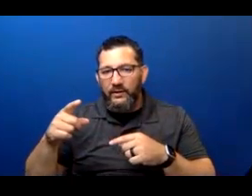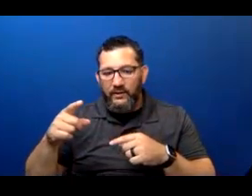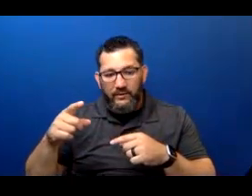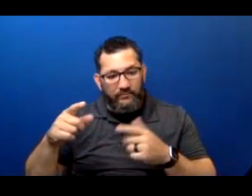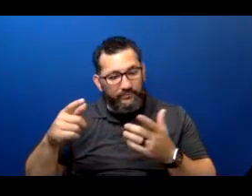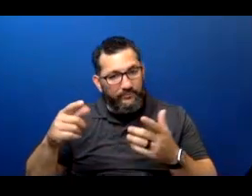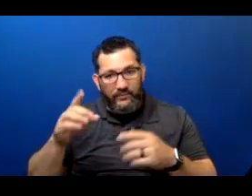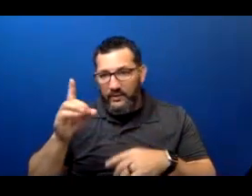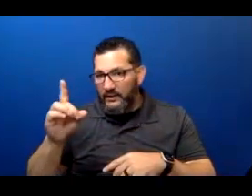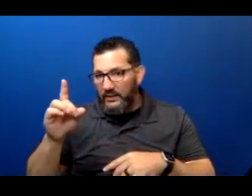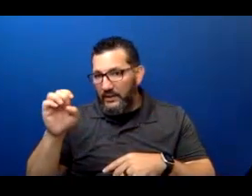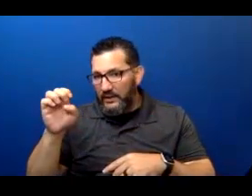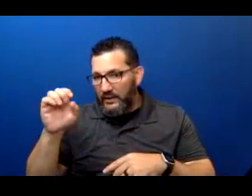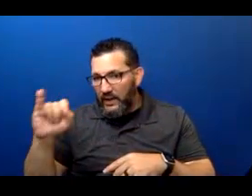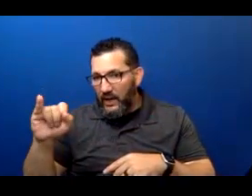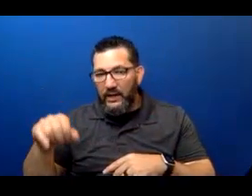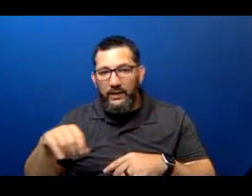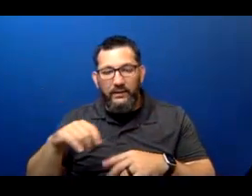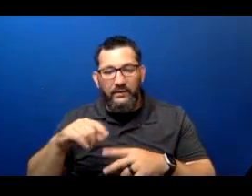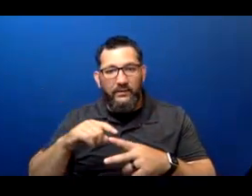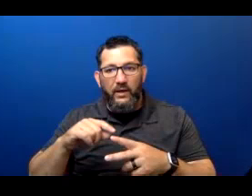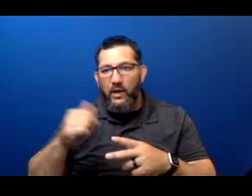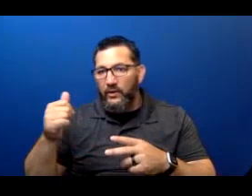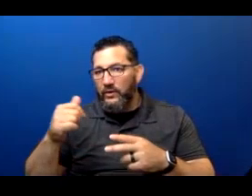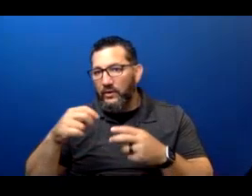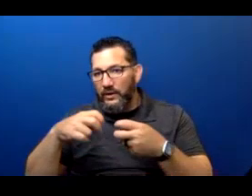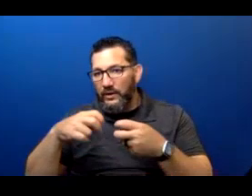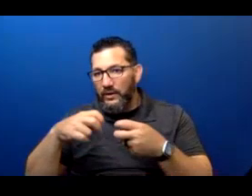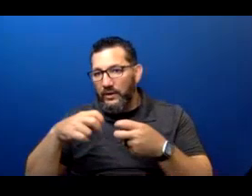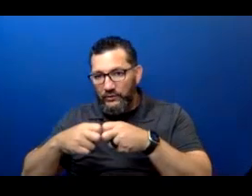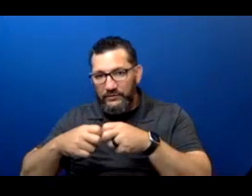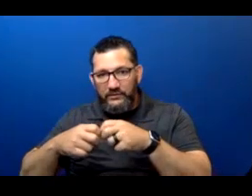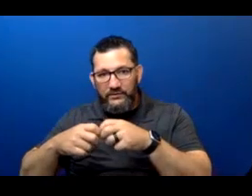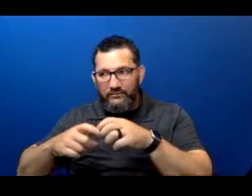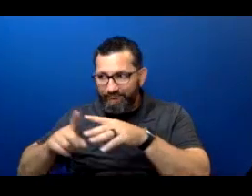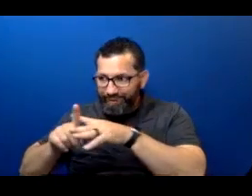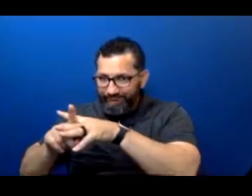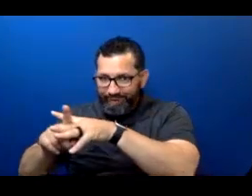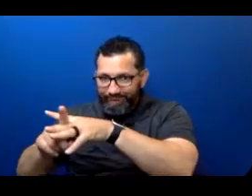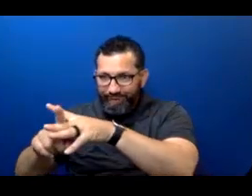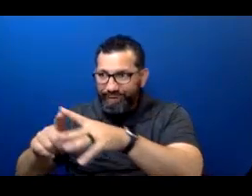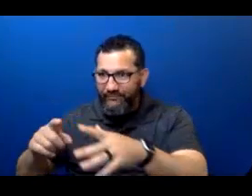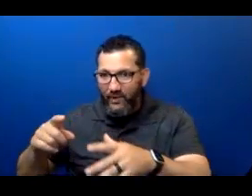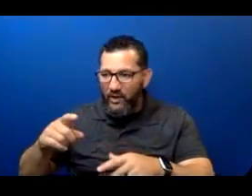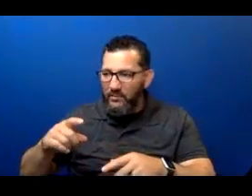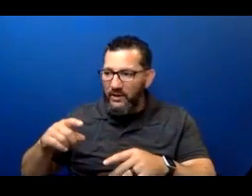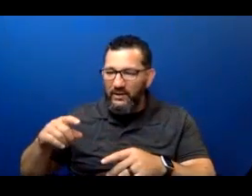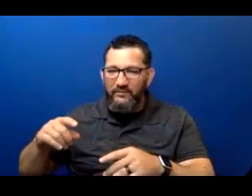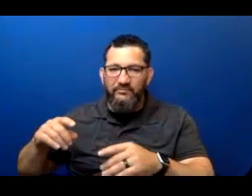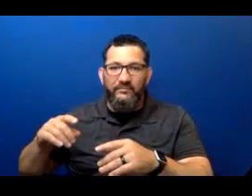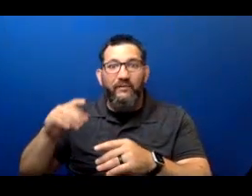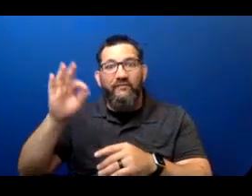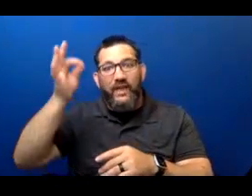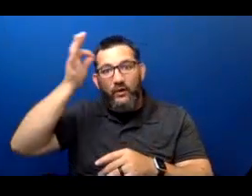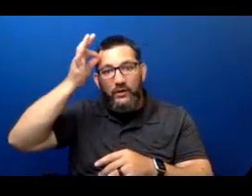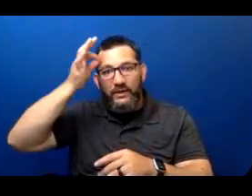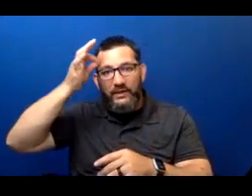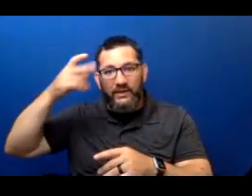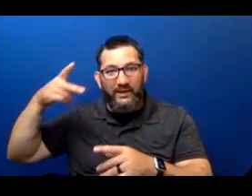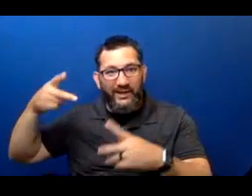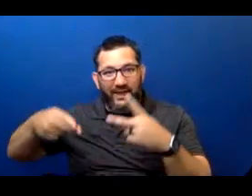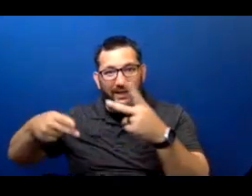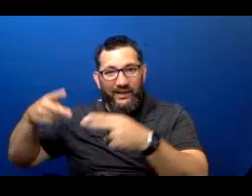know, DEI and those issues are, you know, being pulled back on a federal level. And I was a